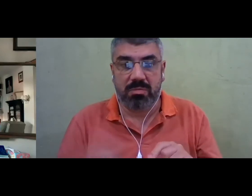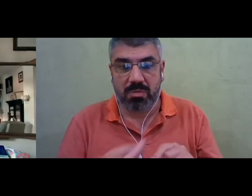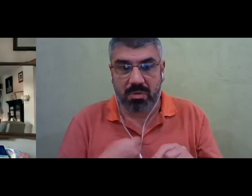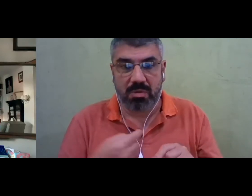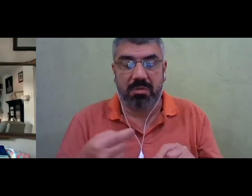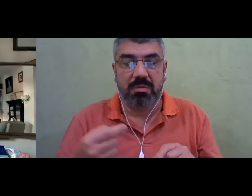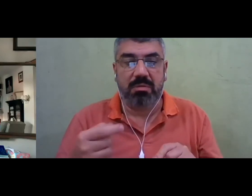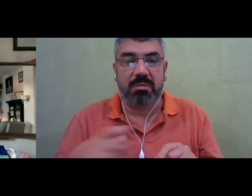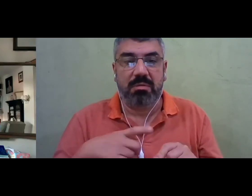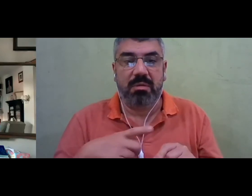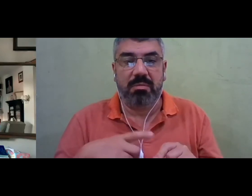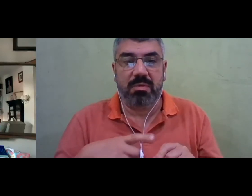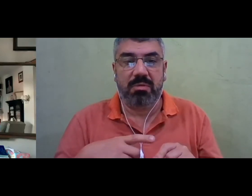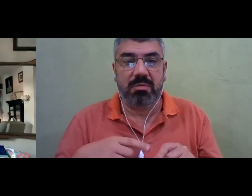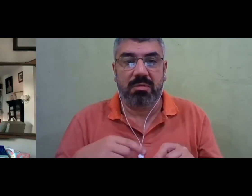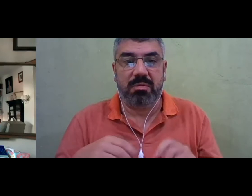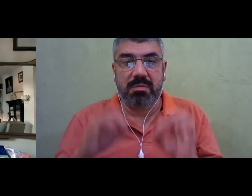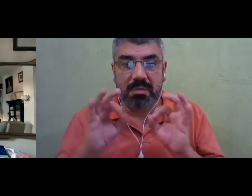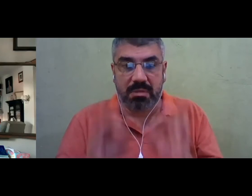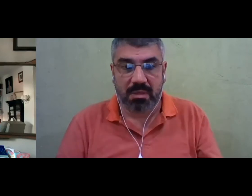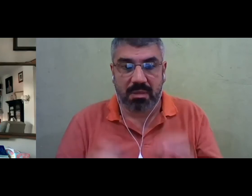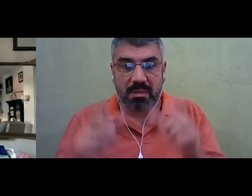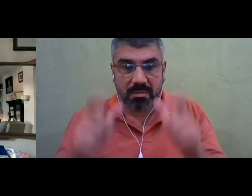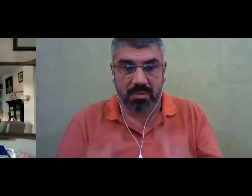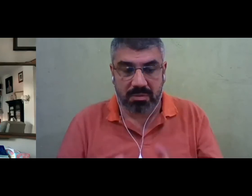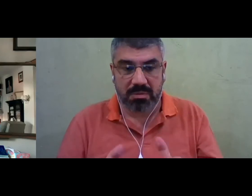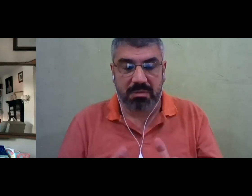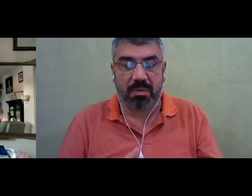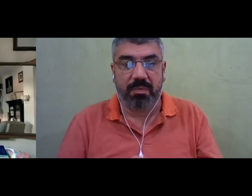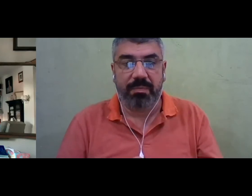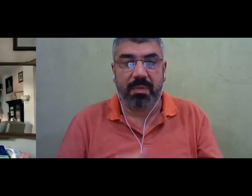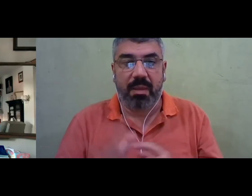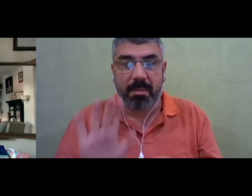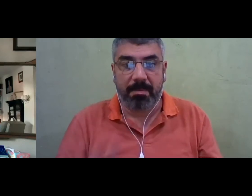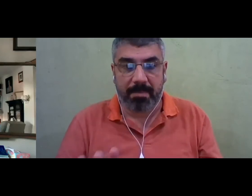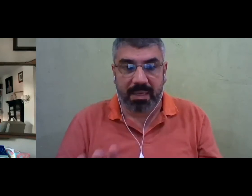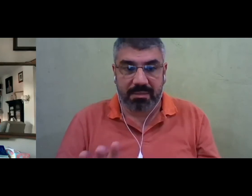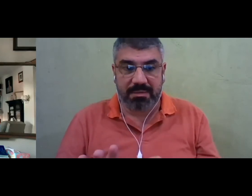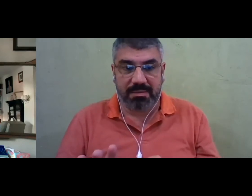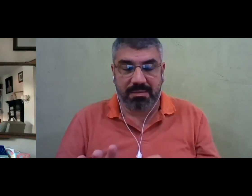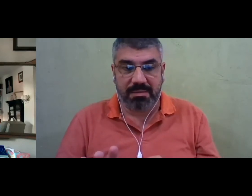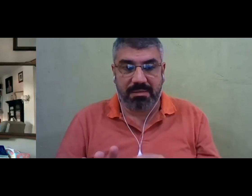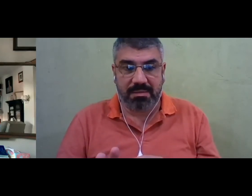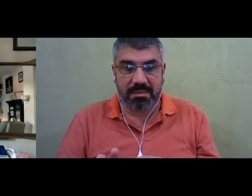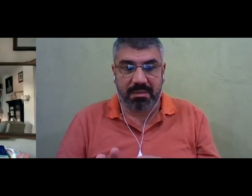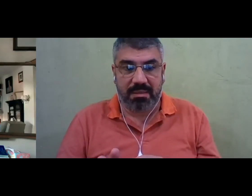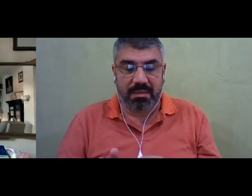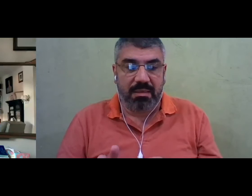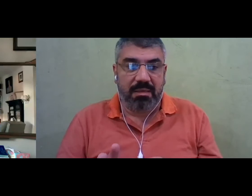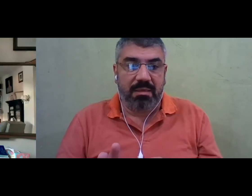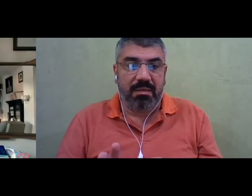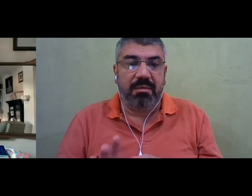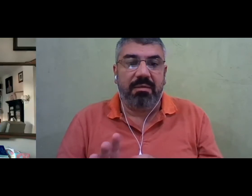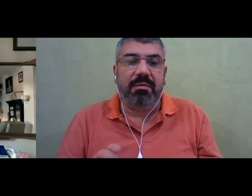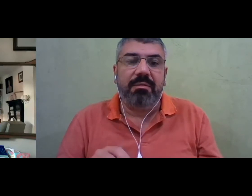as individuals have some peculiar view, if we represent a social position which is that of the vast majority of